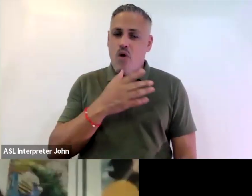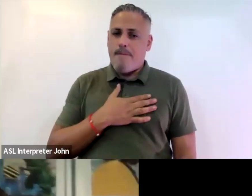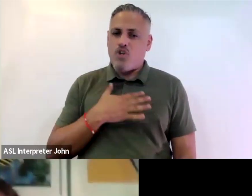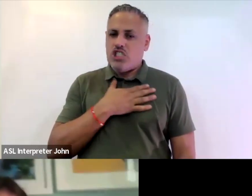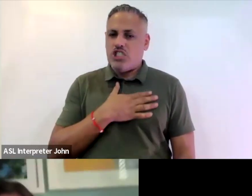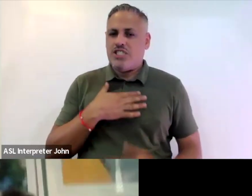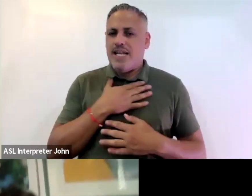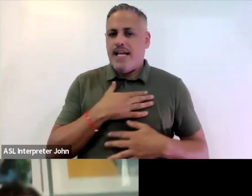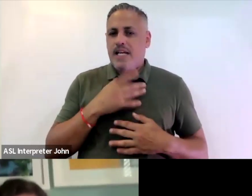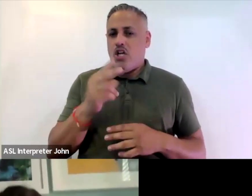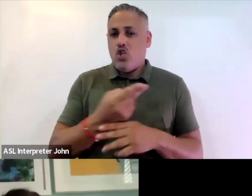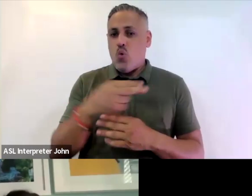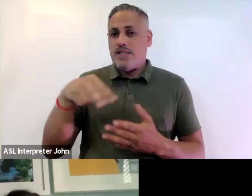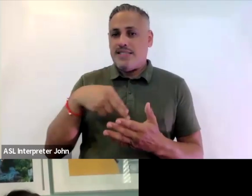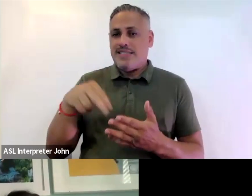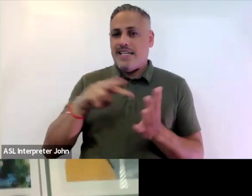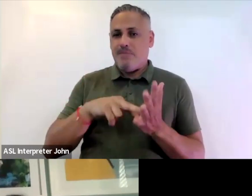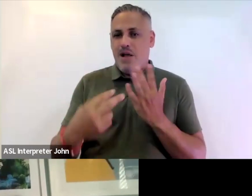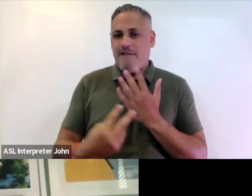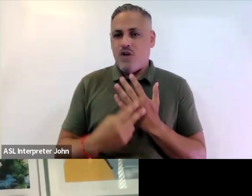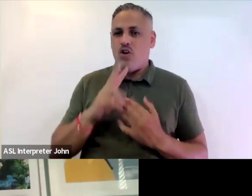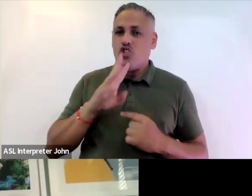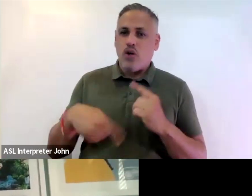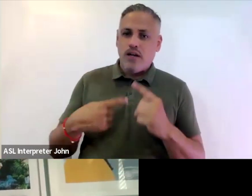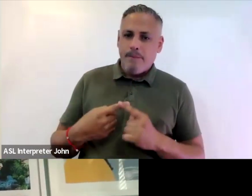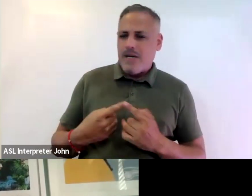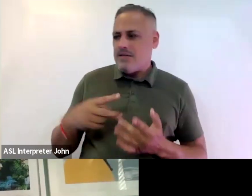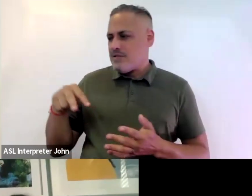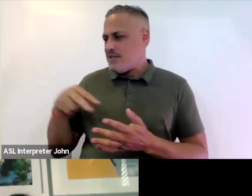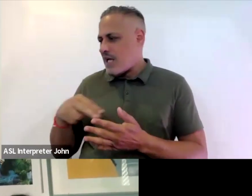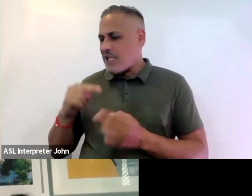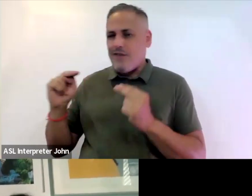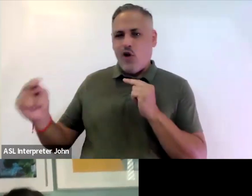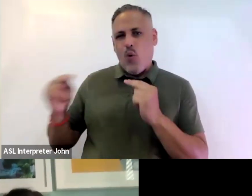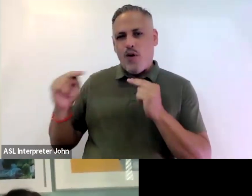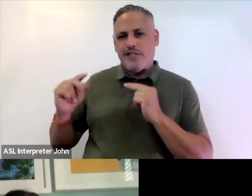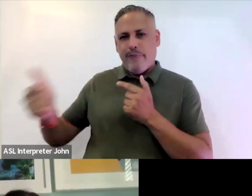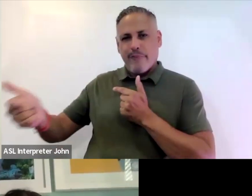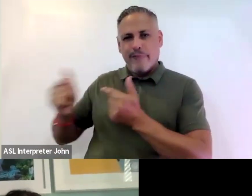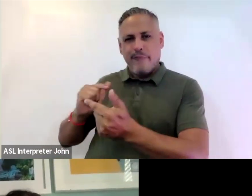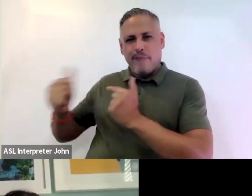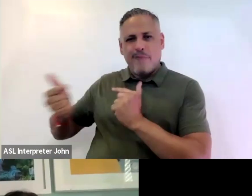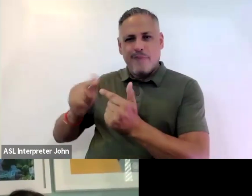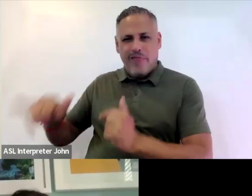appreciate that you used a dance metaphor talking about the dance of negotiating back and forth.